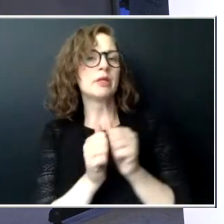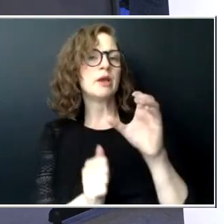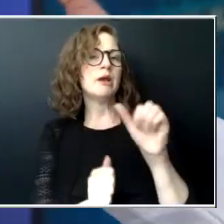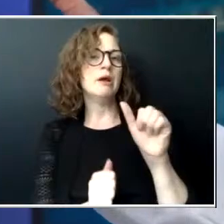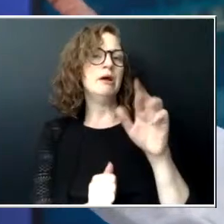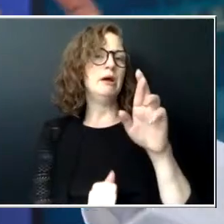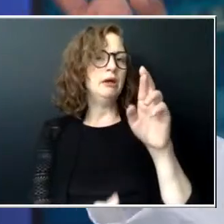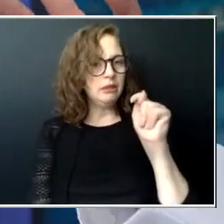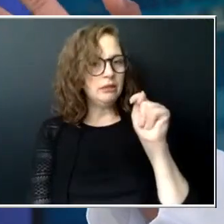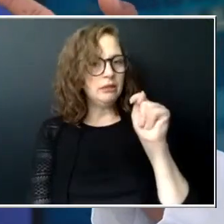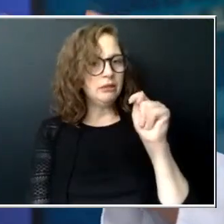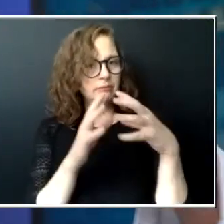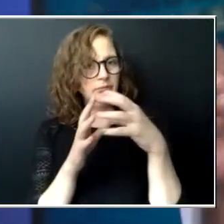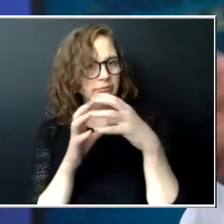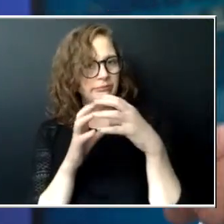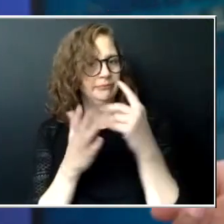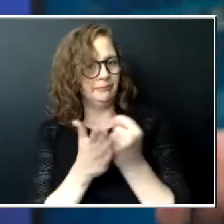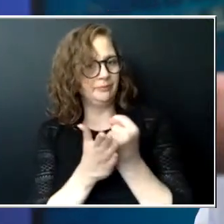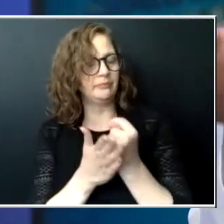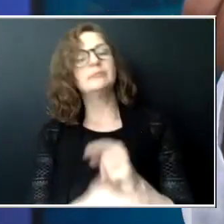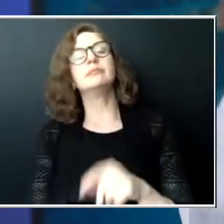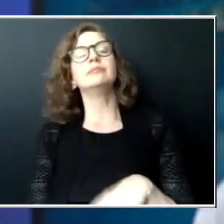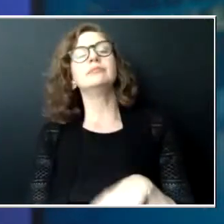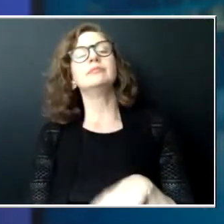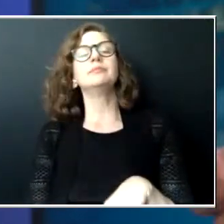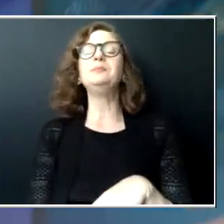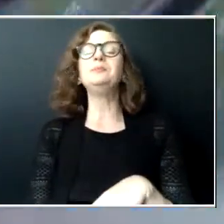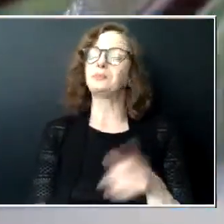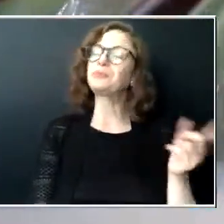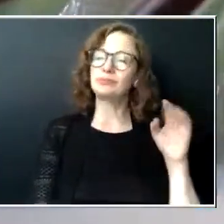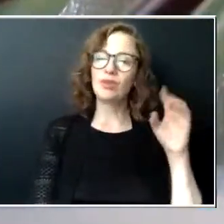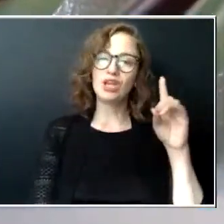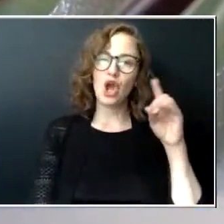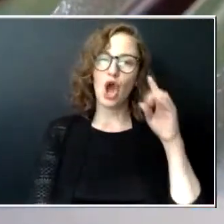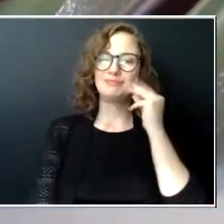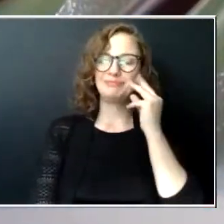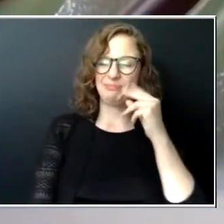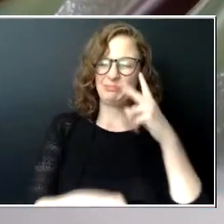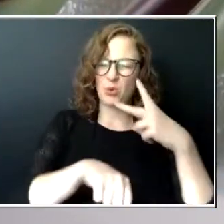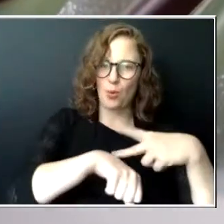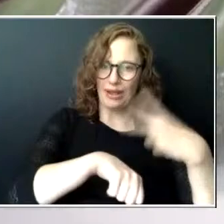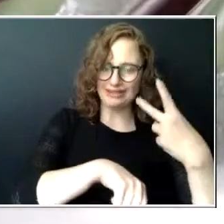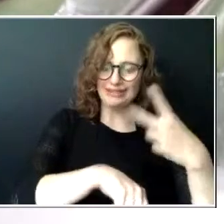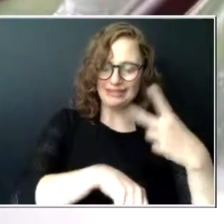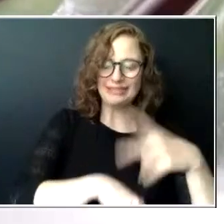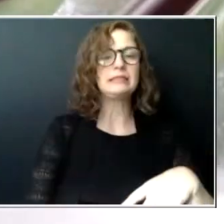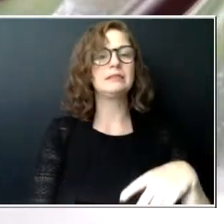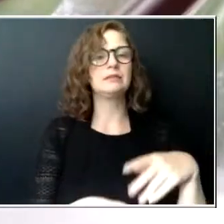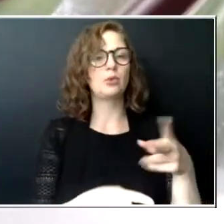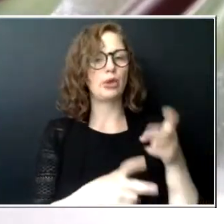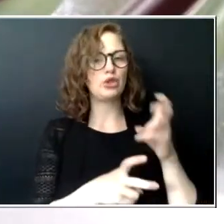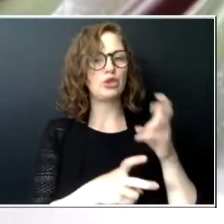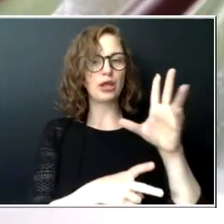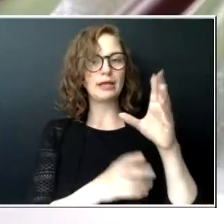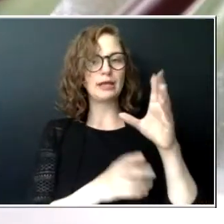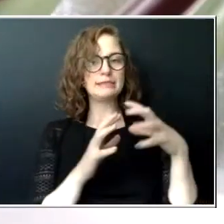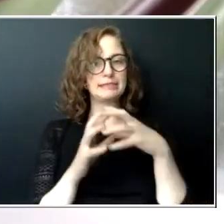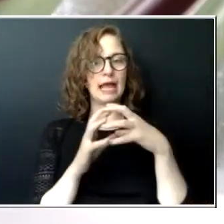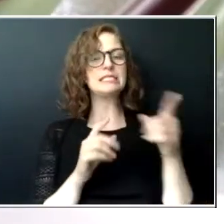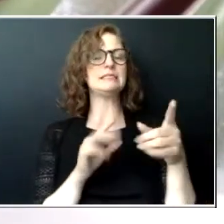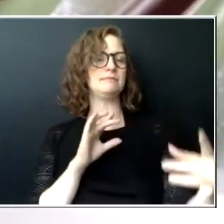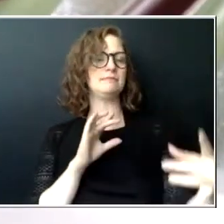of what he went through, and he went through this twice. We took his cells. He's hooked onto a machine that kind of like,